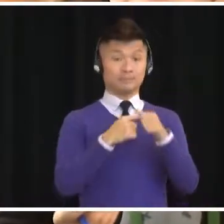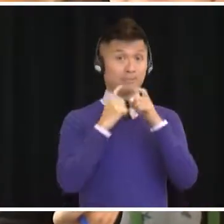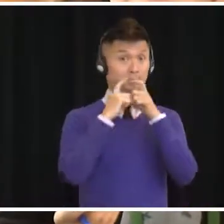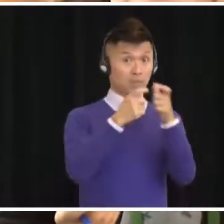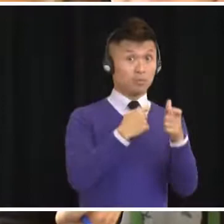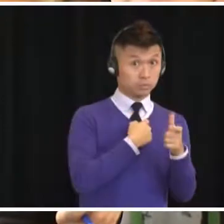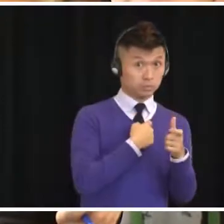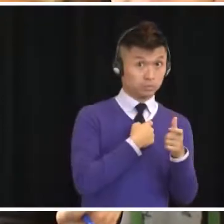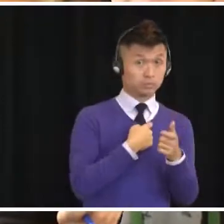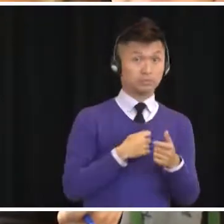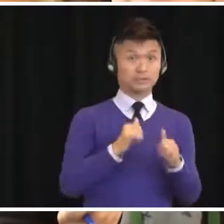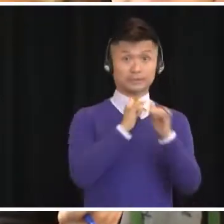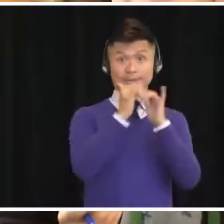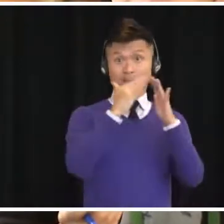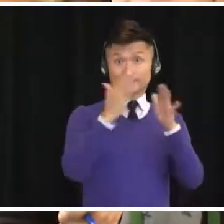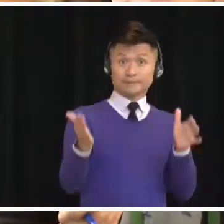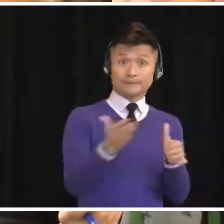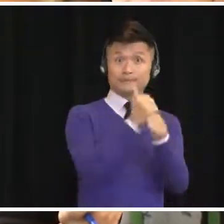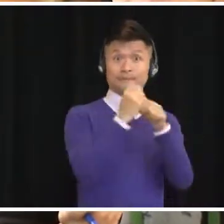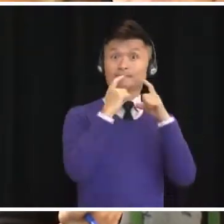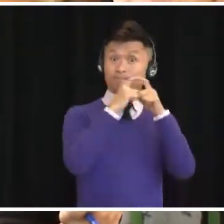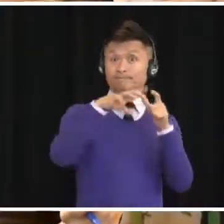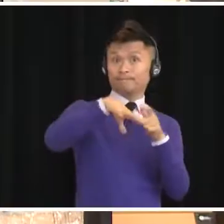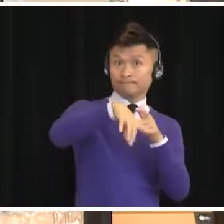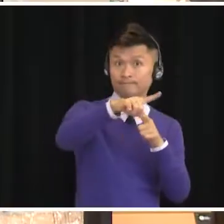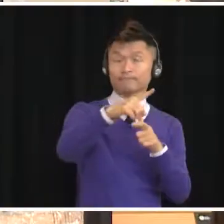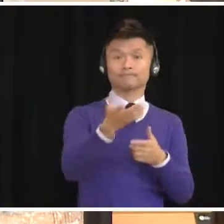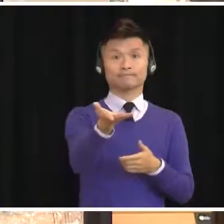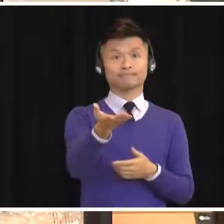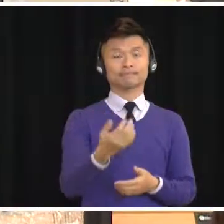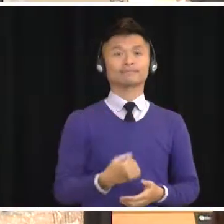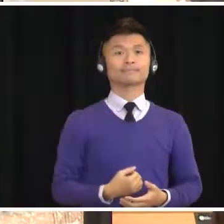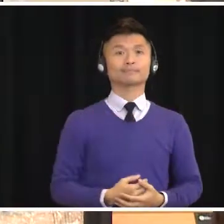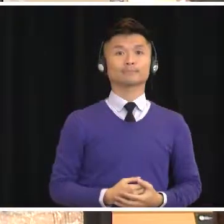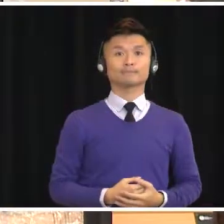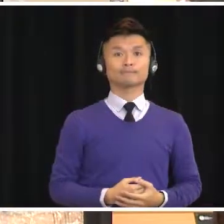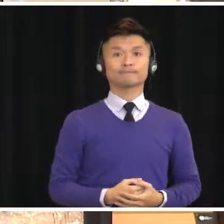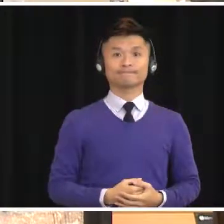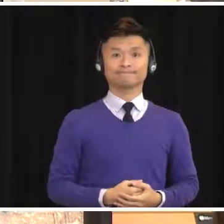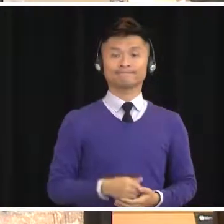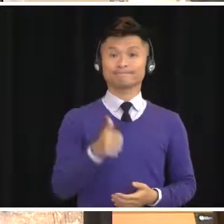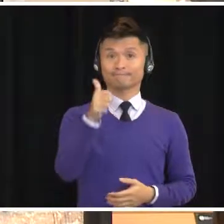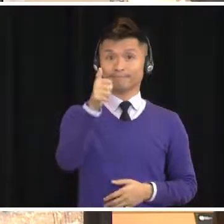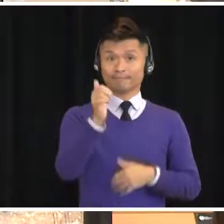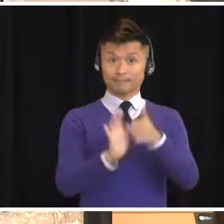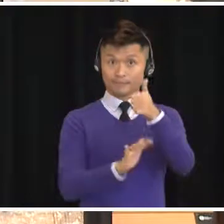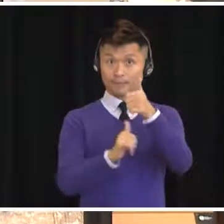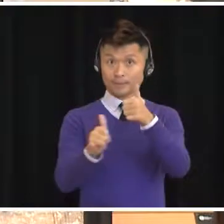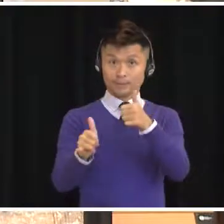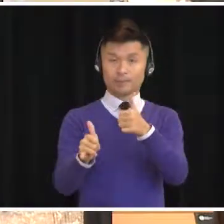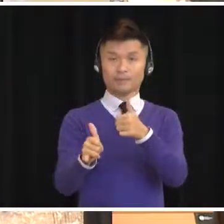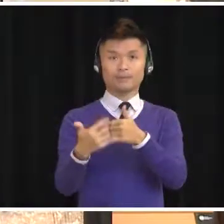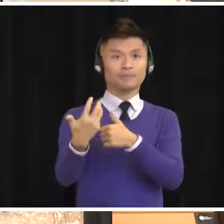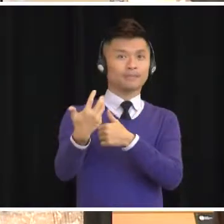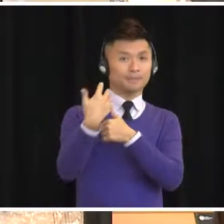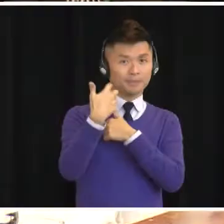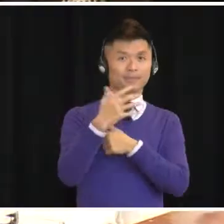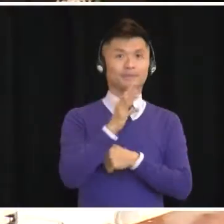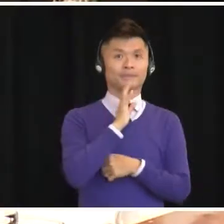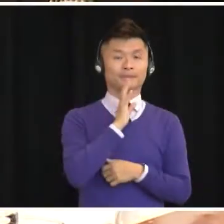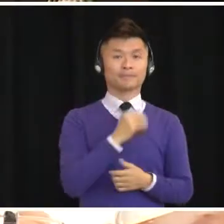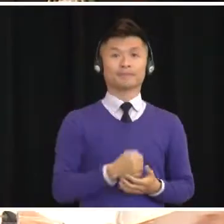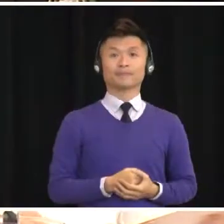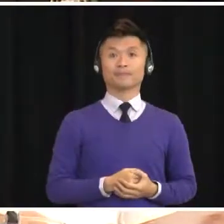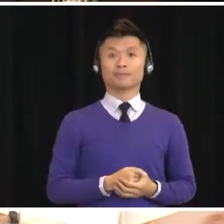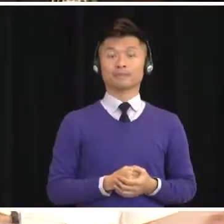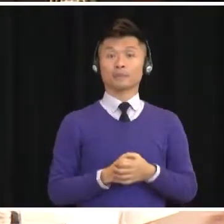the questions I think we have received. Maybe the Social and Family Affairs Administration can start. Thank you all very much